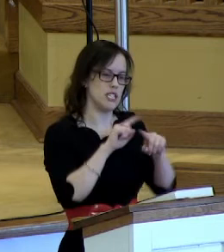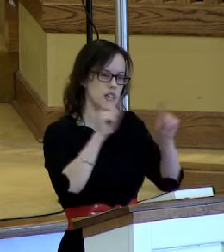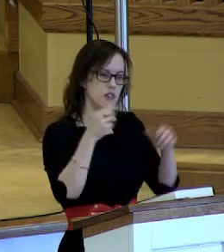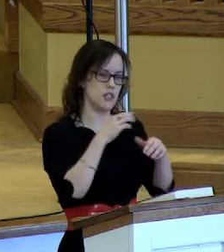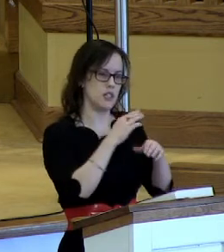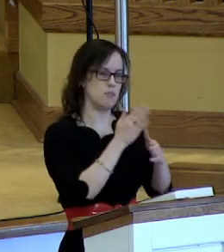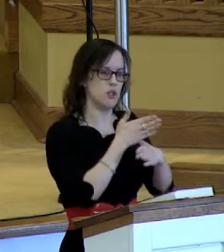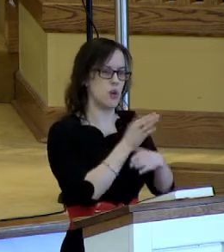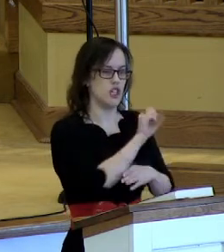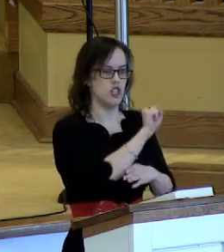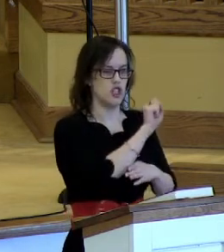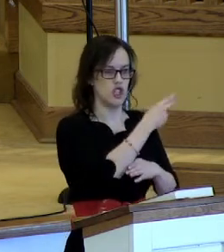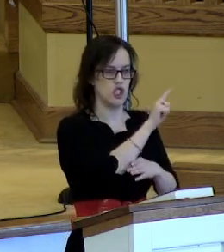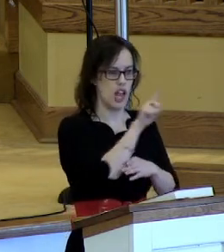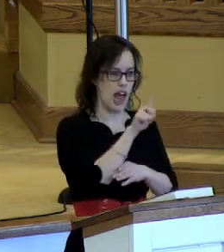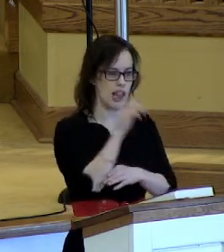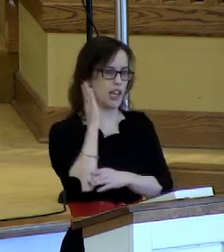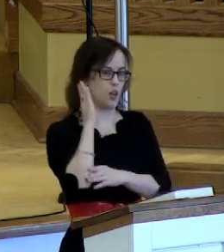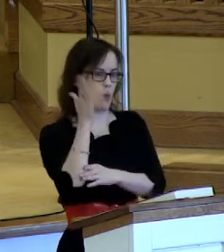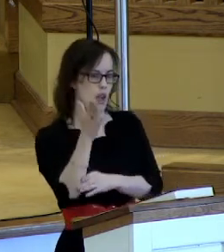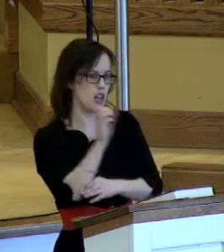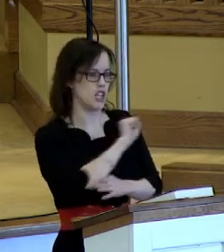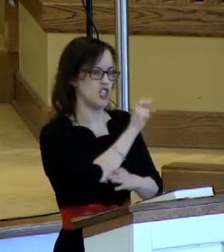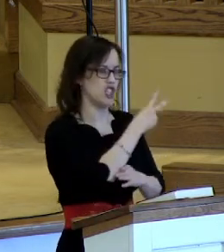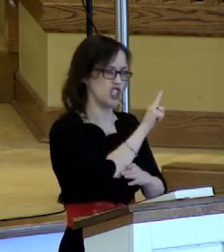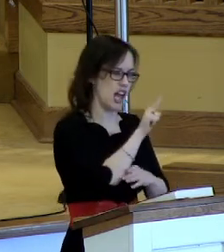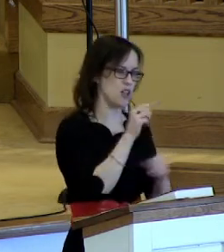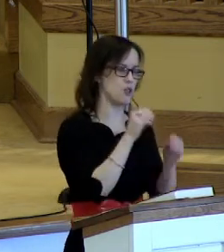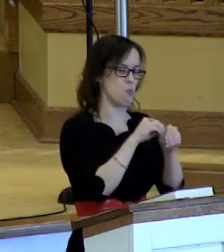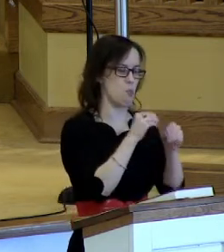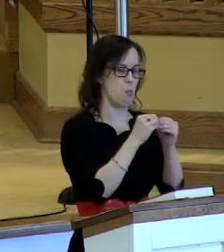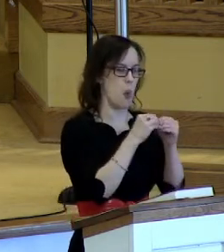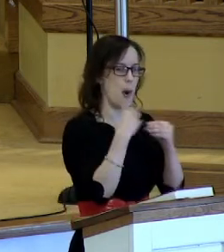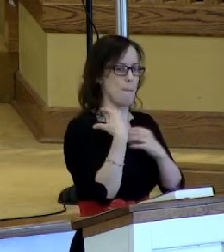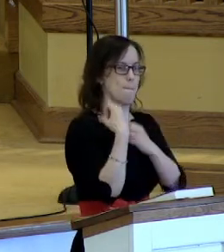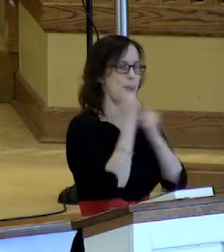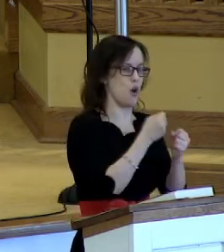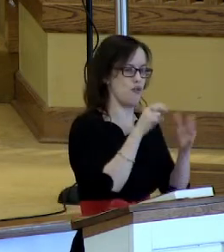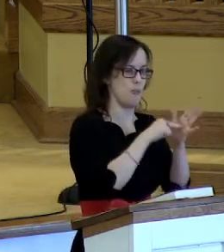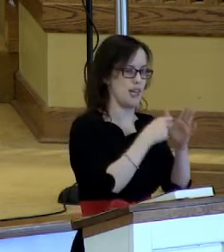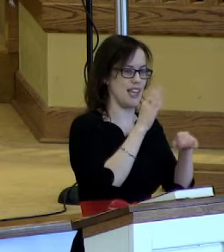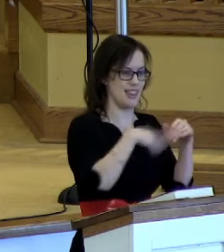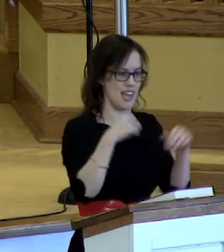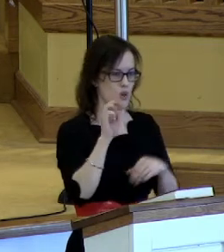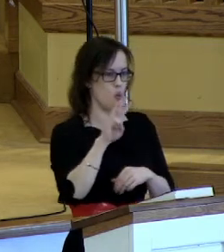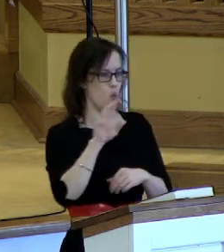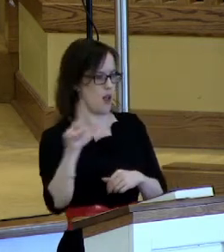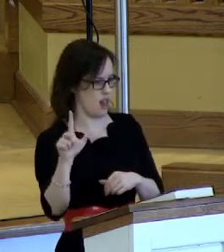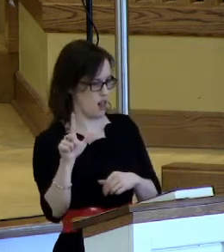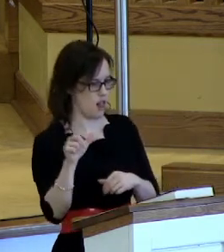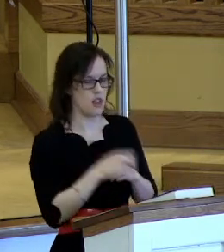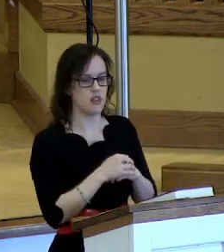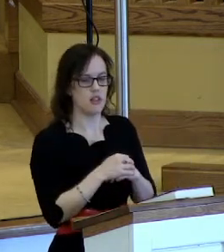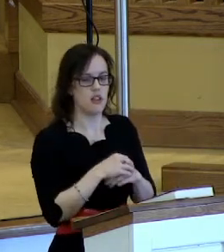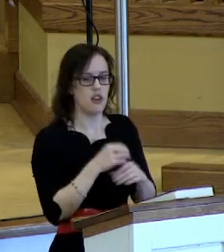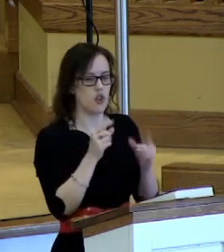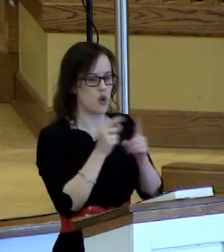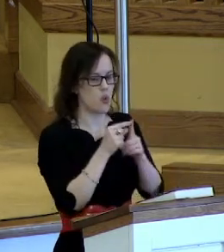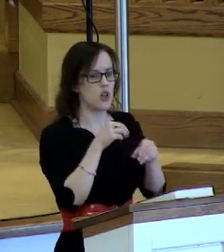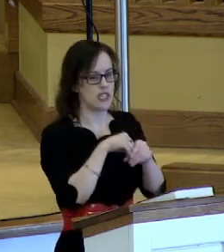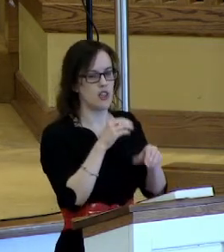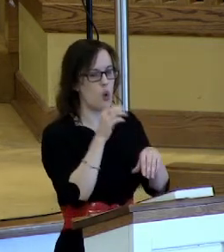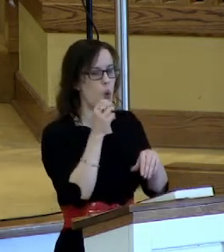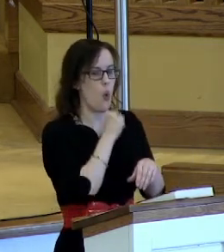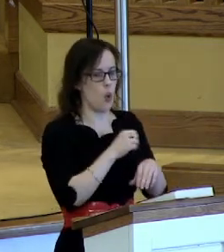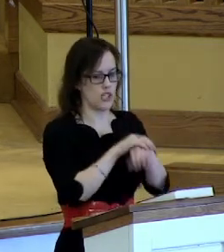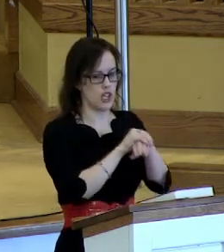shall a lot more than they did will. Shall has a more powerful meaning than will does. And there's words in the old English Bible, and just sometimes you listen